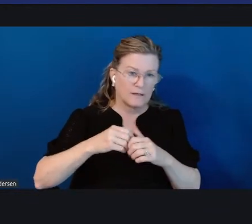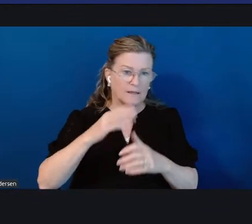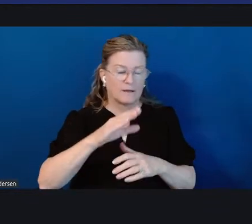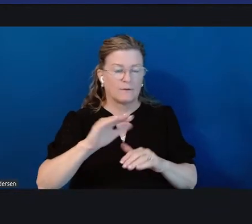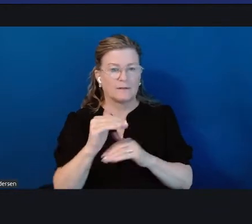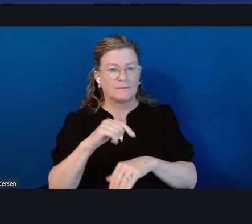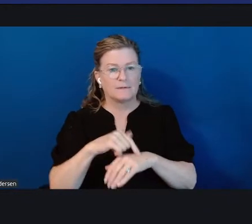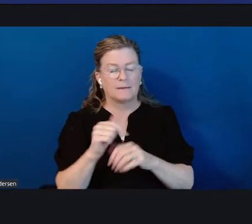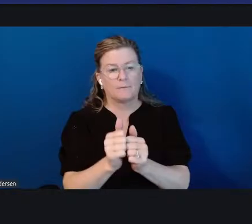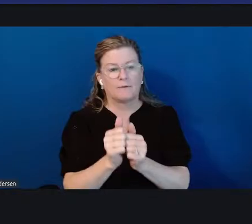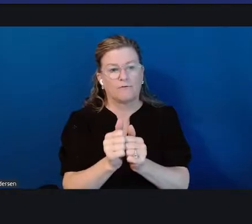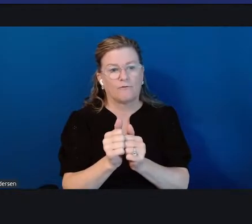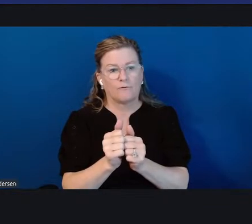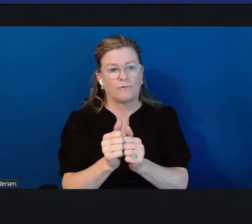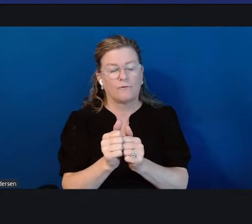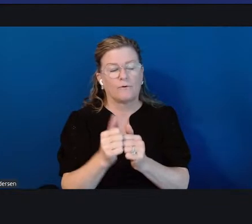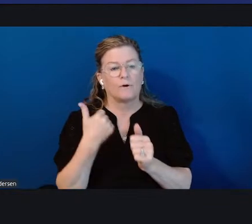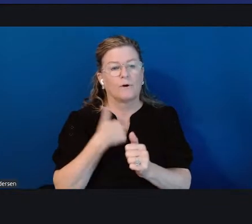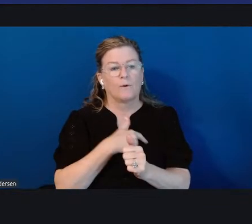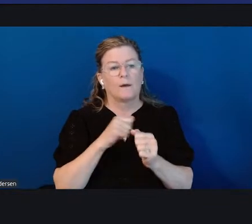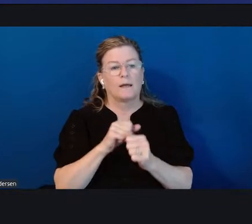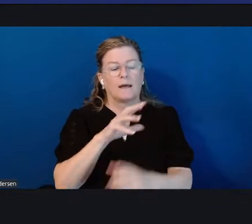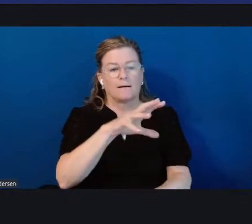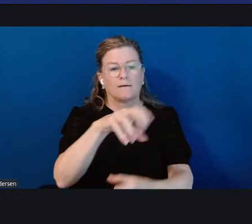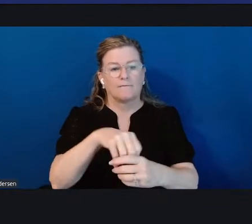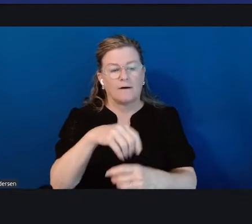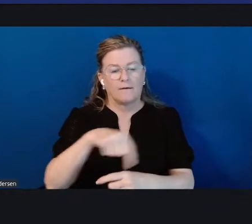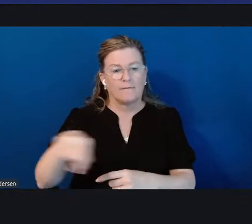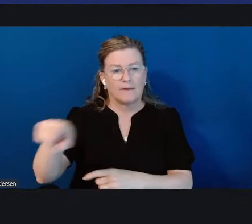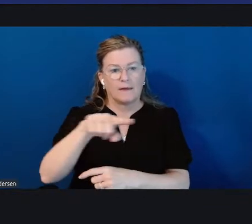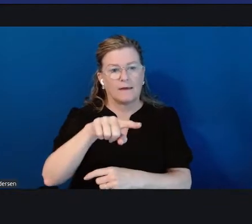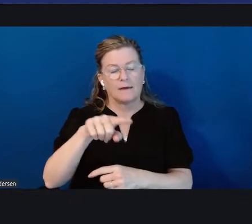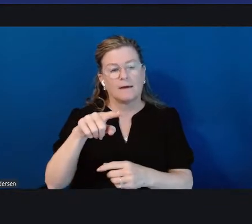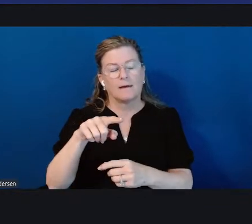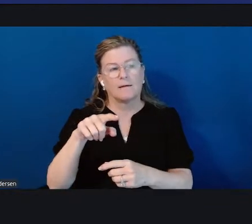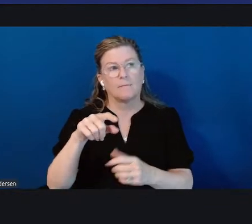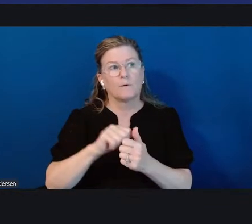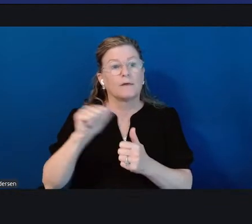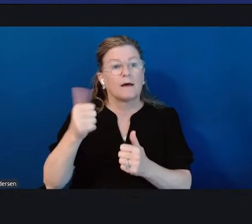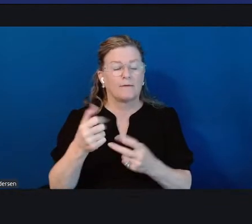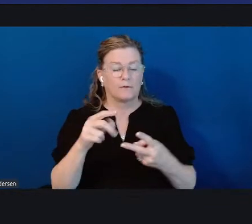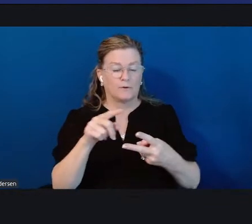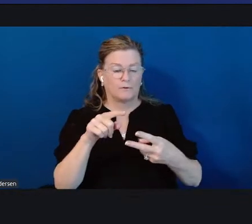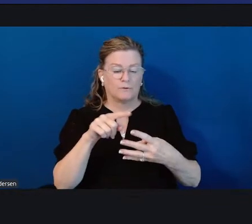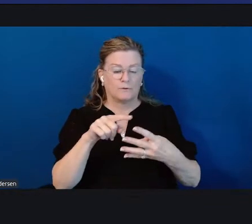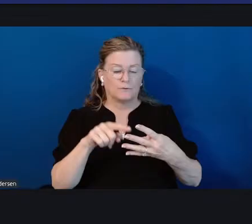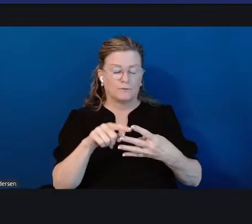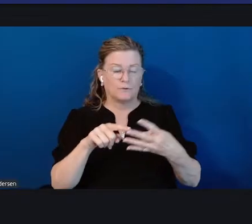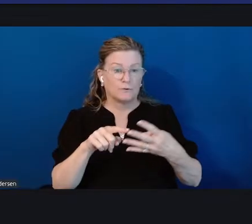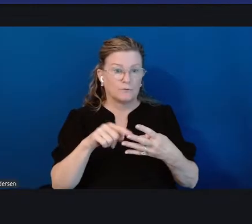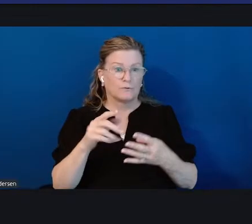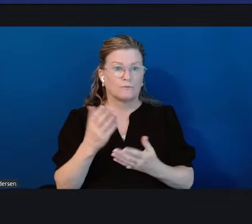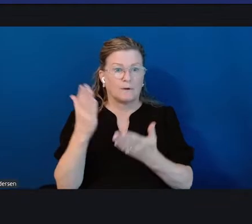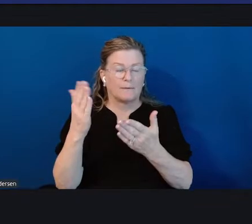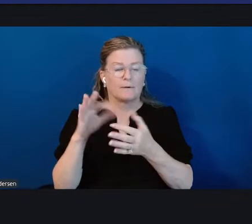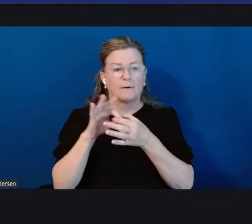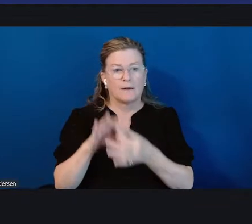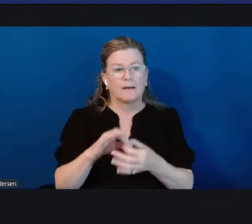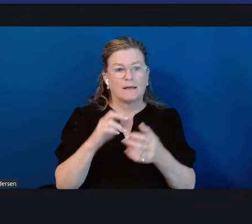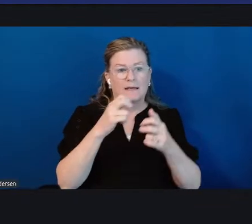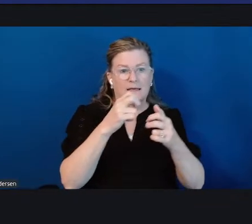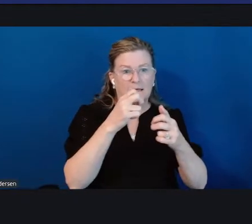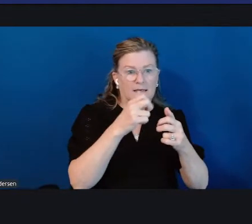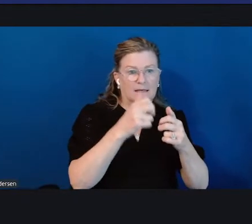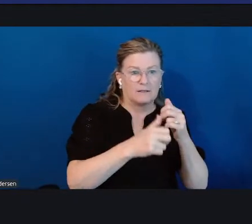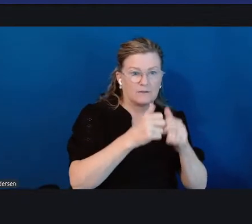time together, that we can engage them with these other 2 particularly recommendations regarding issues, and